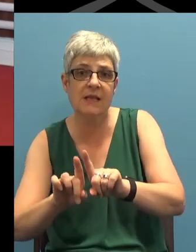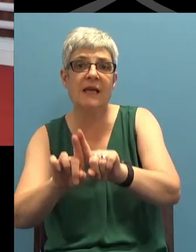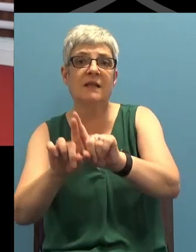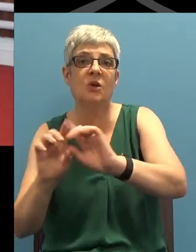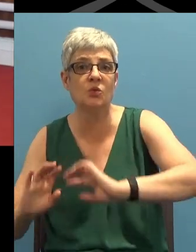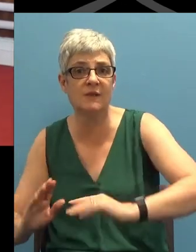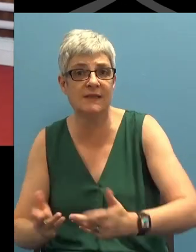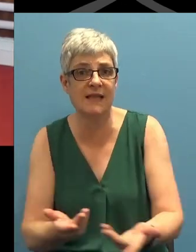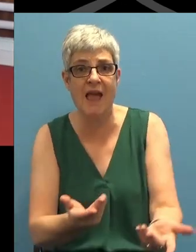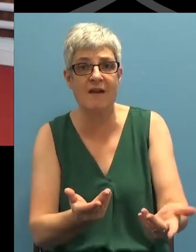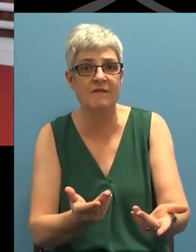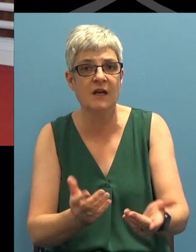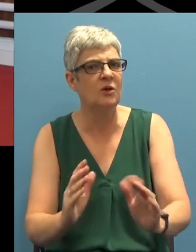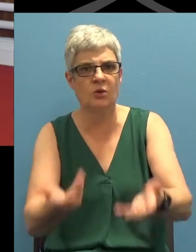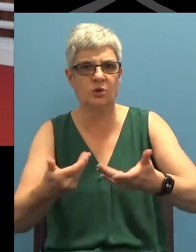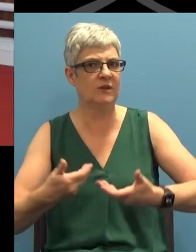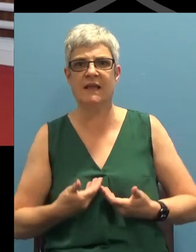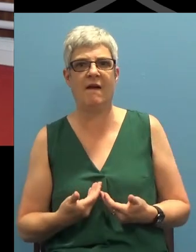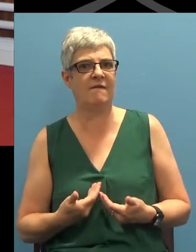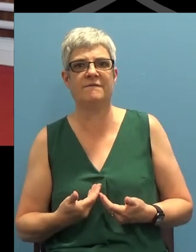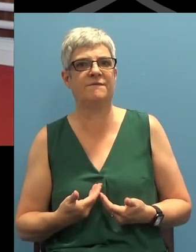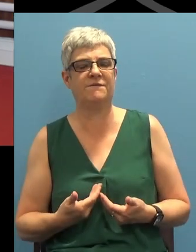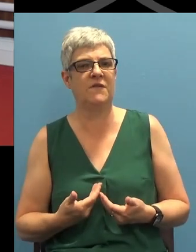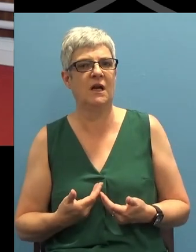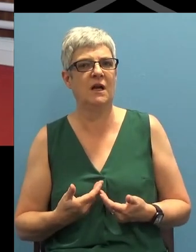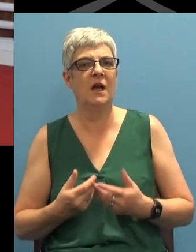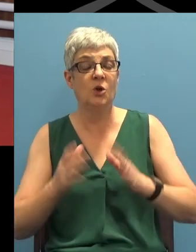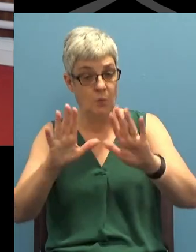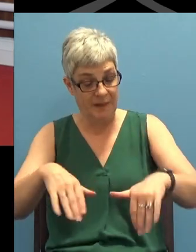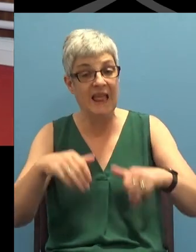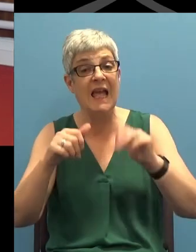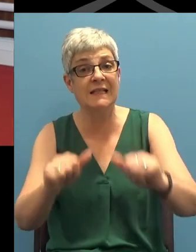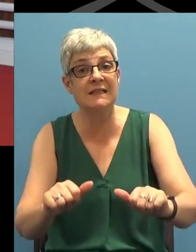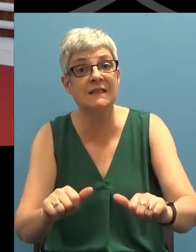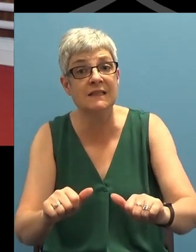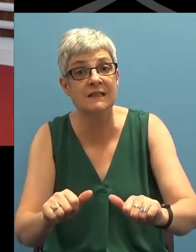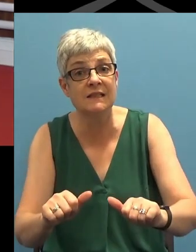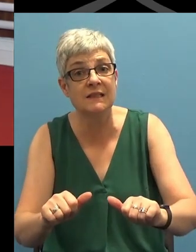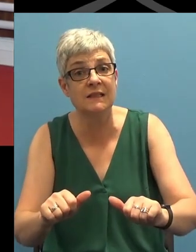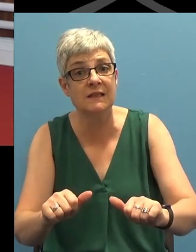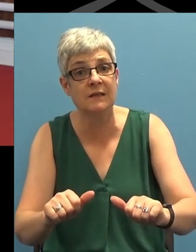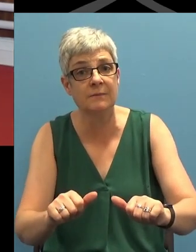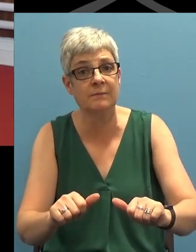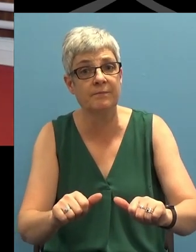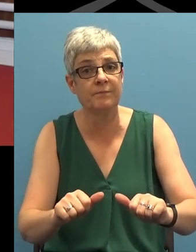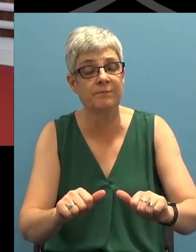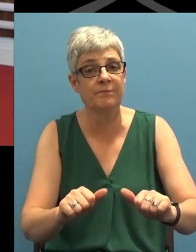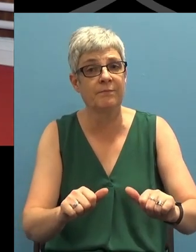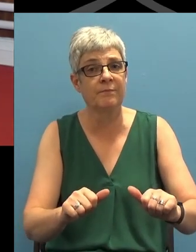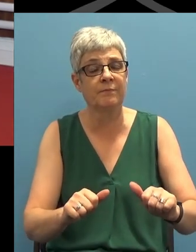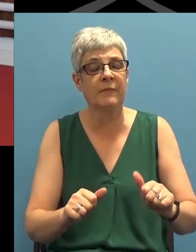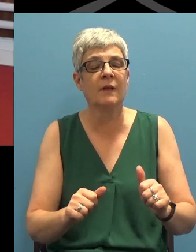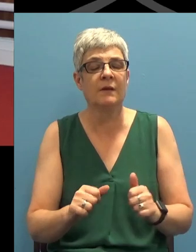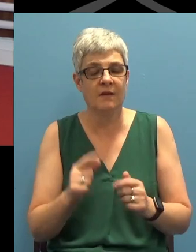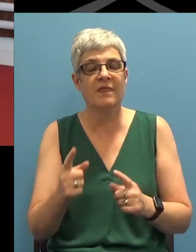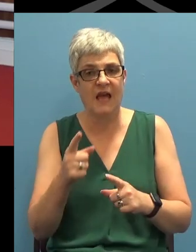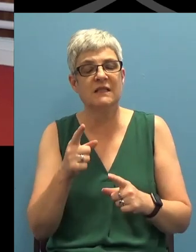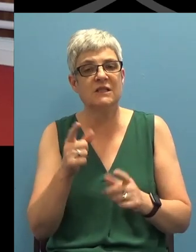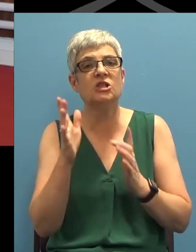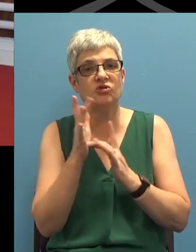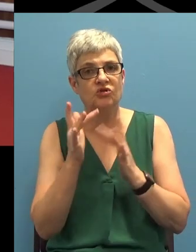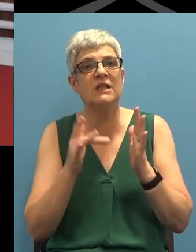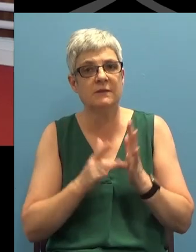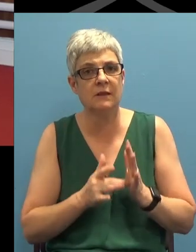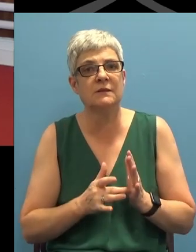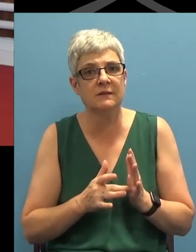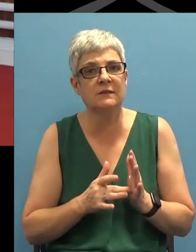to serve, not to be served, and to bless others. And that is Jesus'